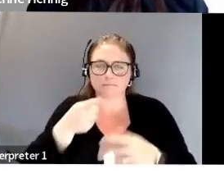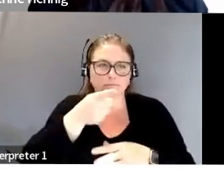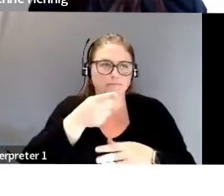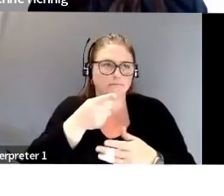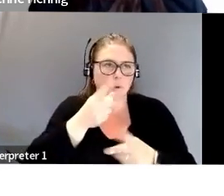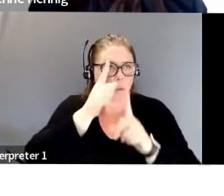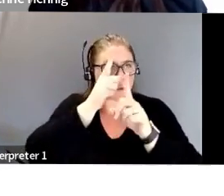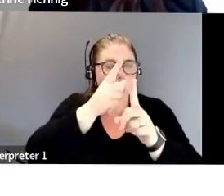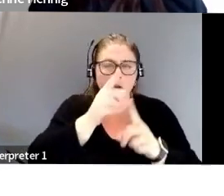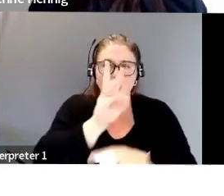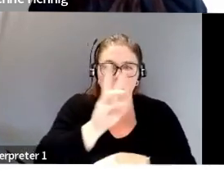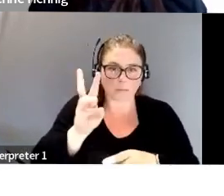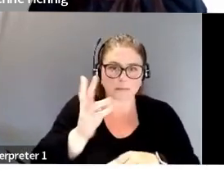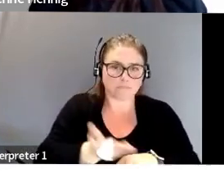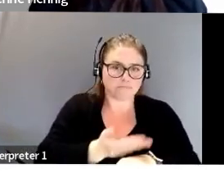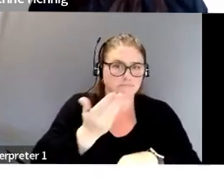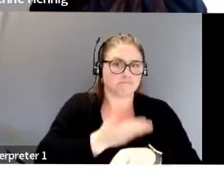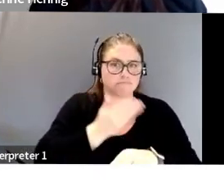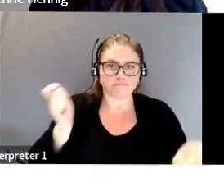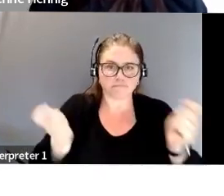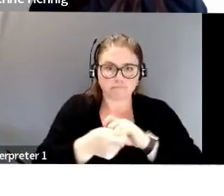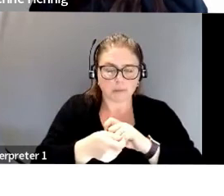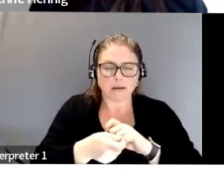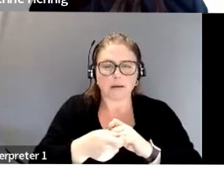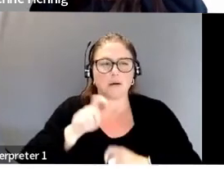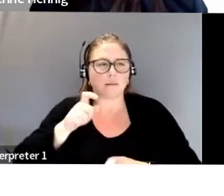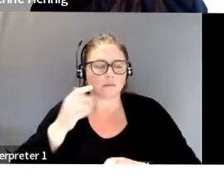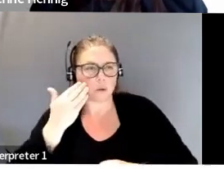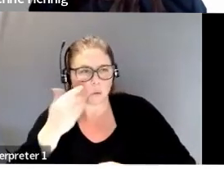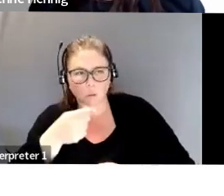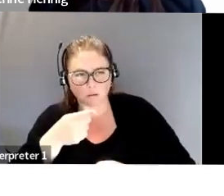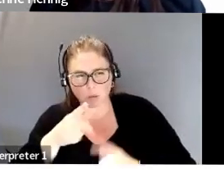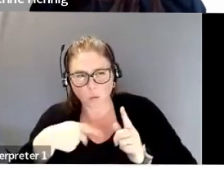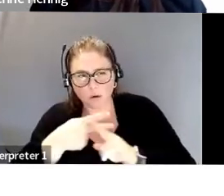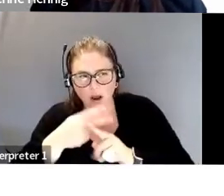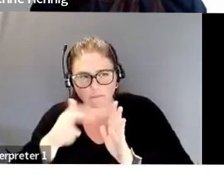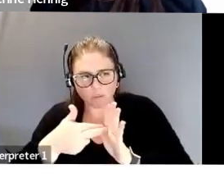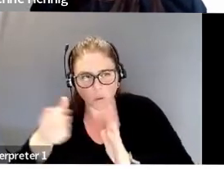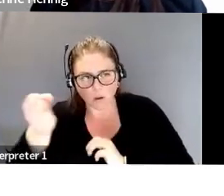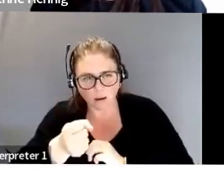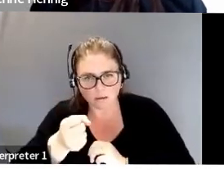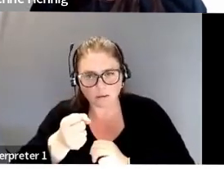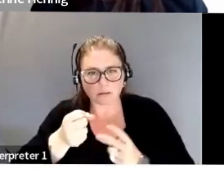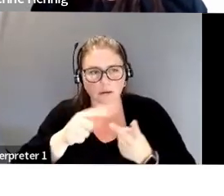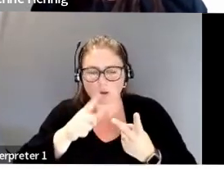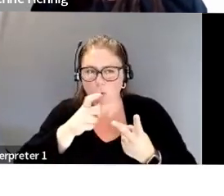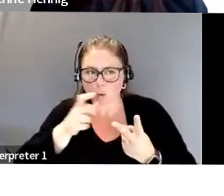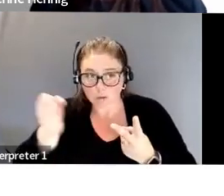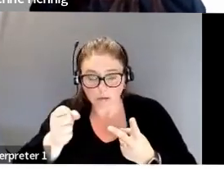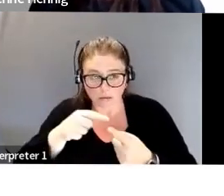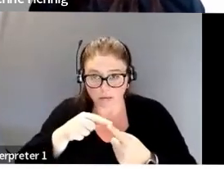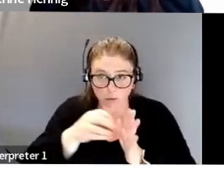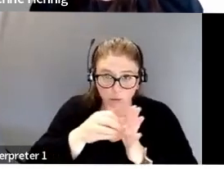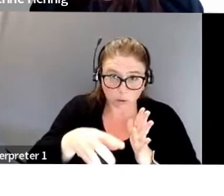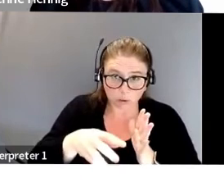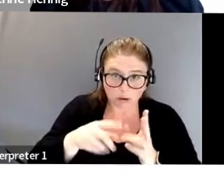your website, we would need to know what type of role you're looking to hire and what type of person you want to fill that role. So do you want a student? Do